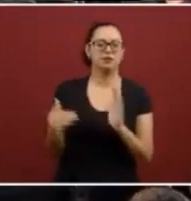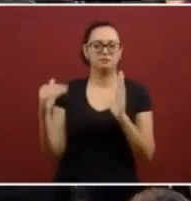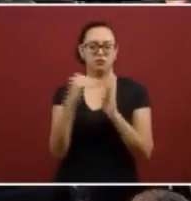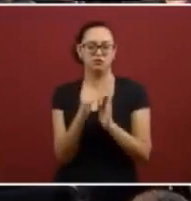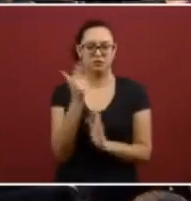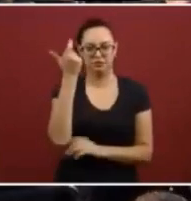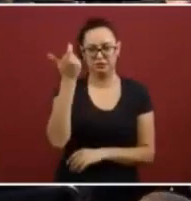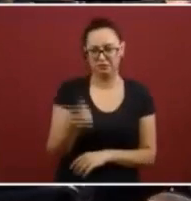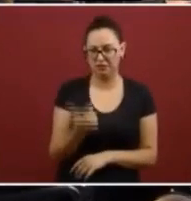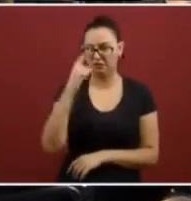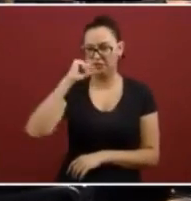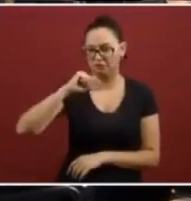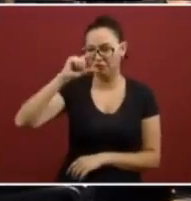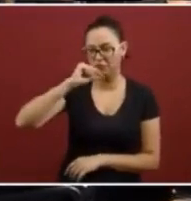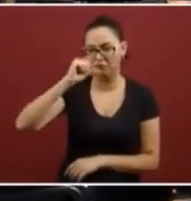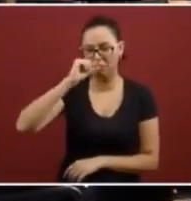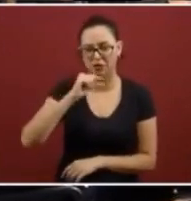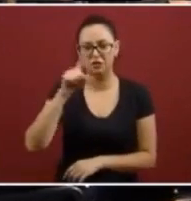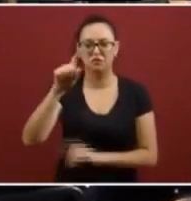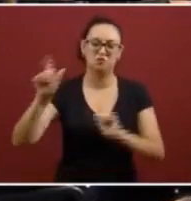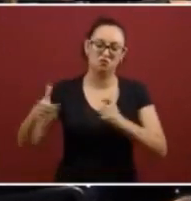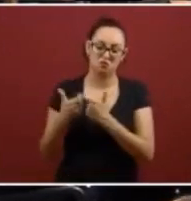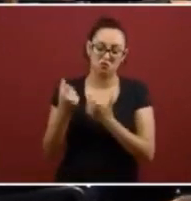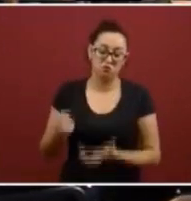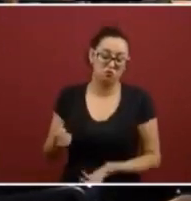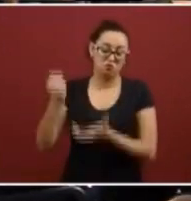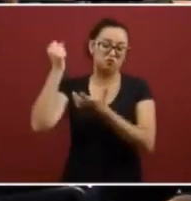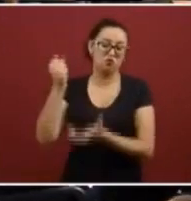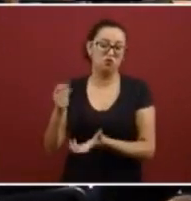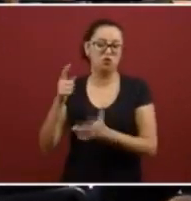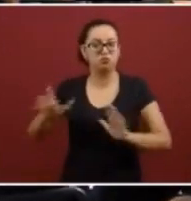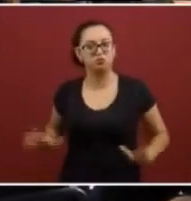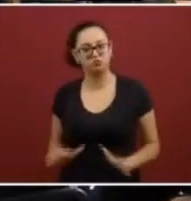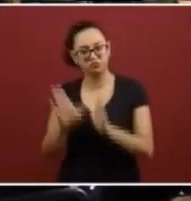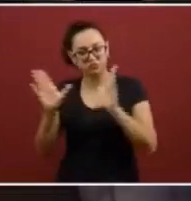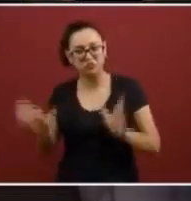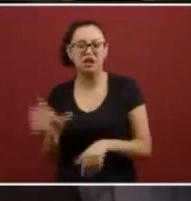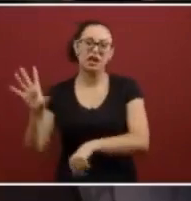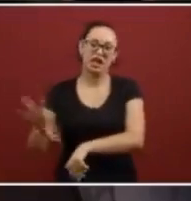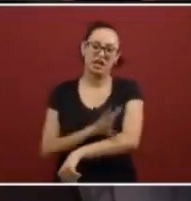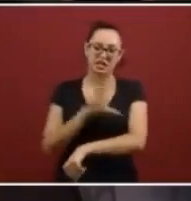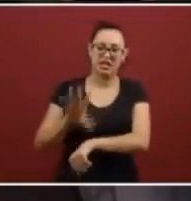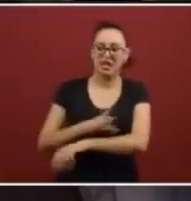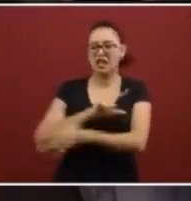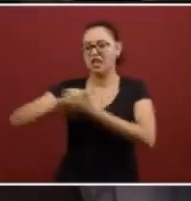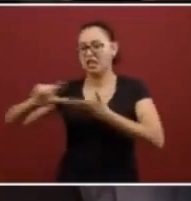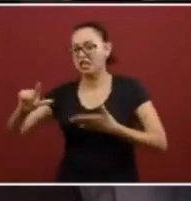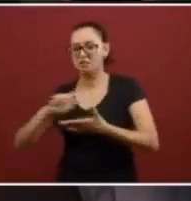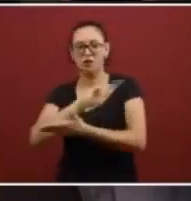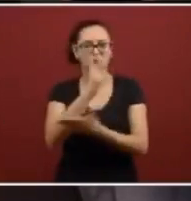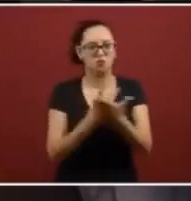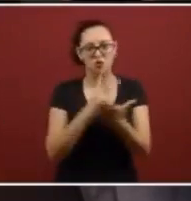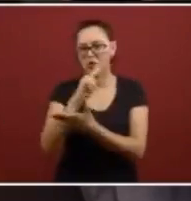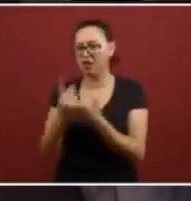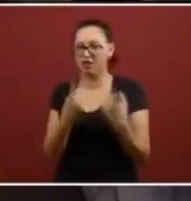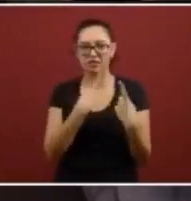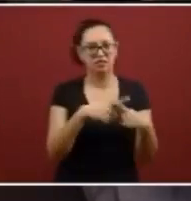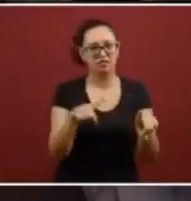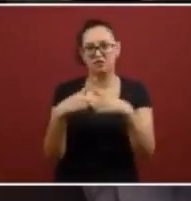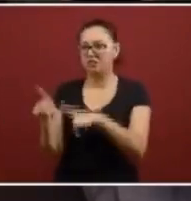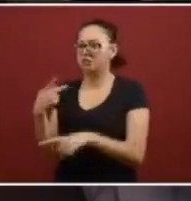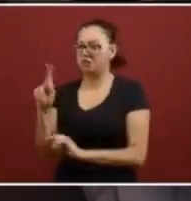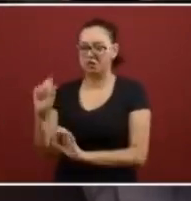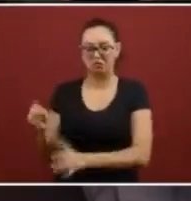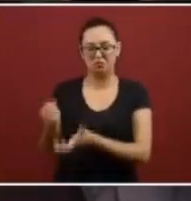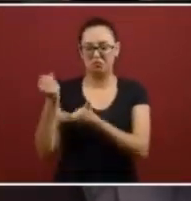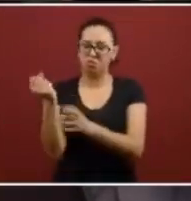wondering about pesos. some Era un 9 fondo que se million decía que era para that fomentar they las said energías was for limpias, the programas, clean energy etcétera, and all that. pero They iba a noticed parar a some otro asunto.